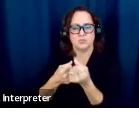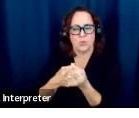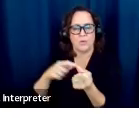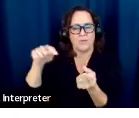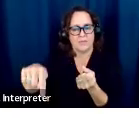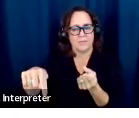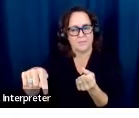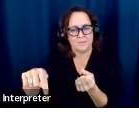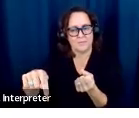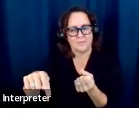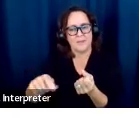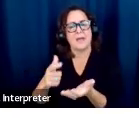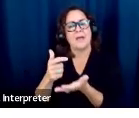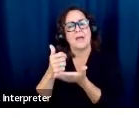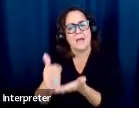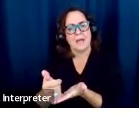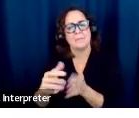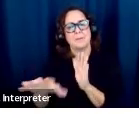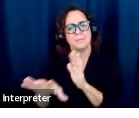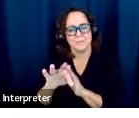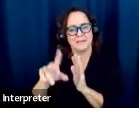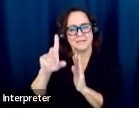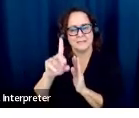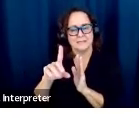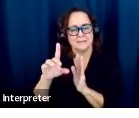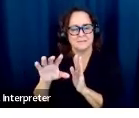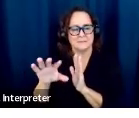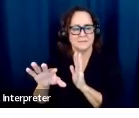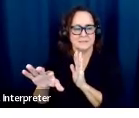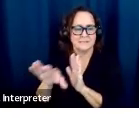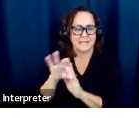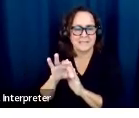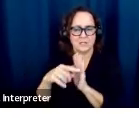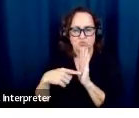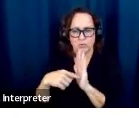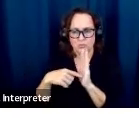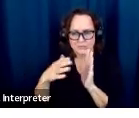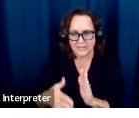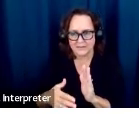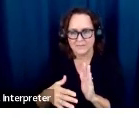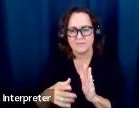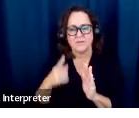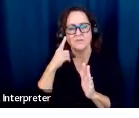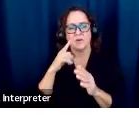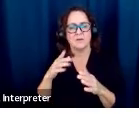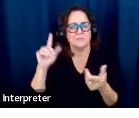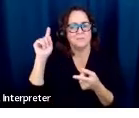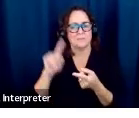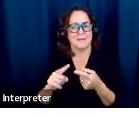a designated representative to be involved in service planning and mitigate the conflict of interest.